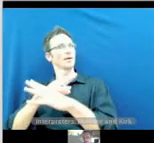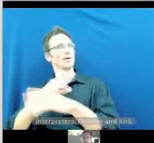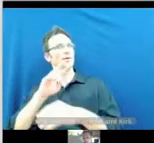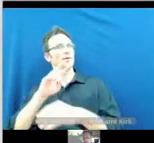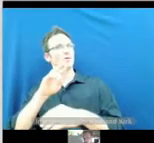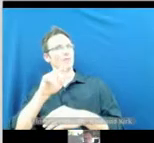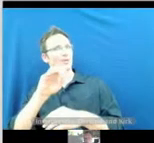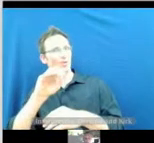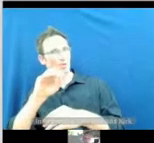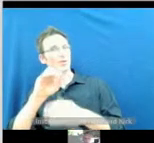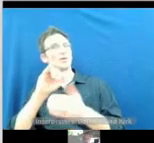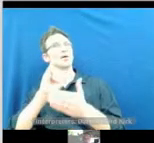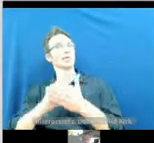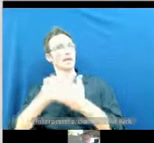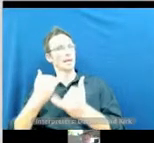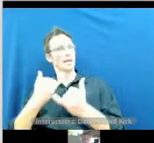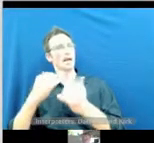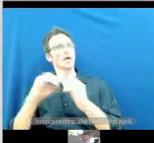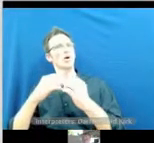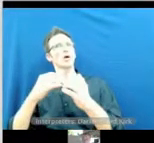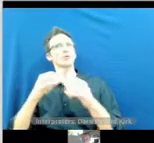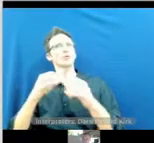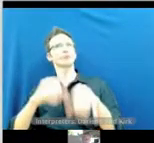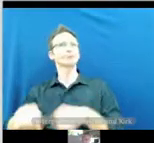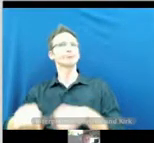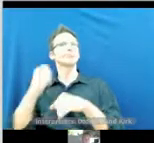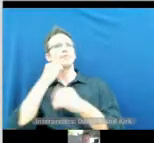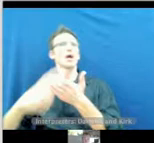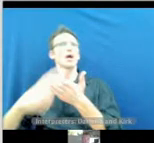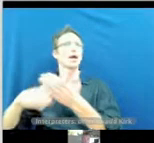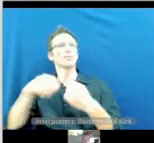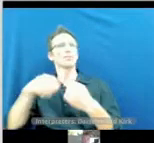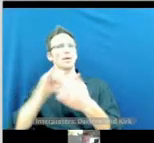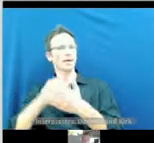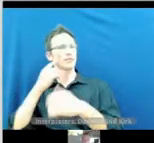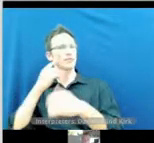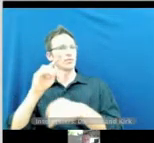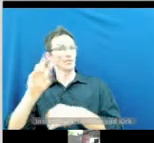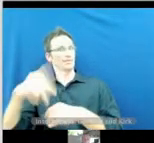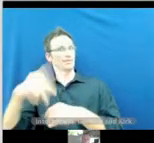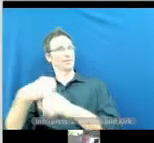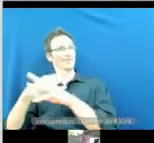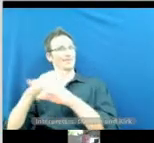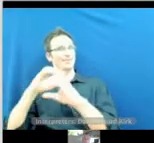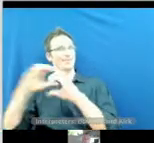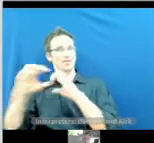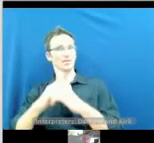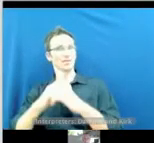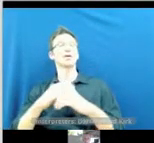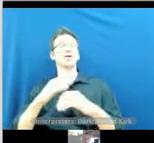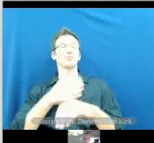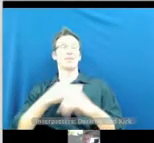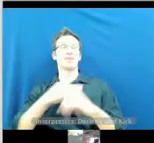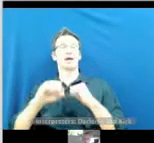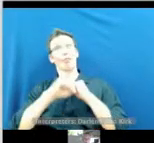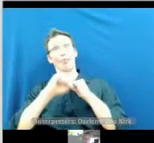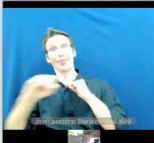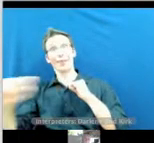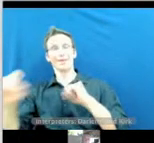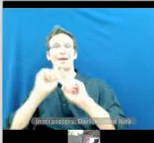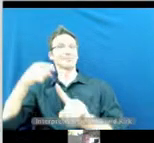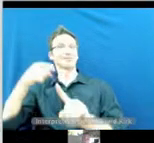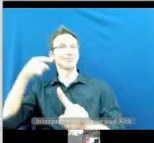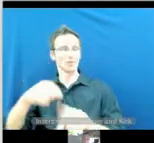became very common. So a long answer to that question is, absolutely. We can, in terms of